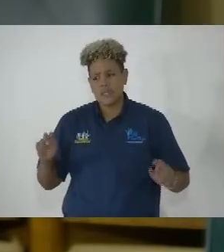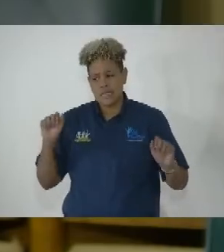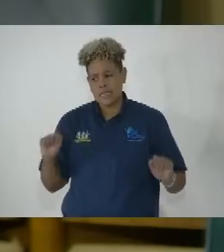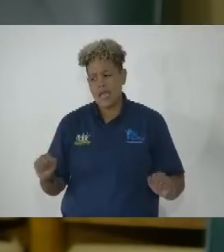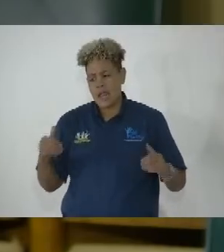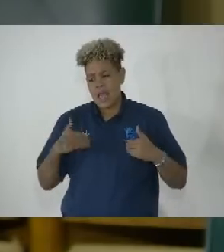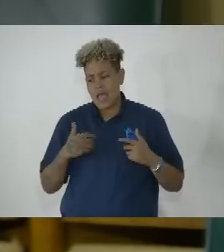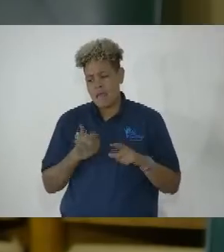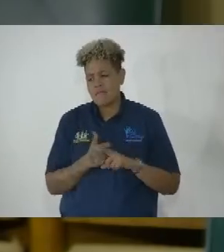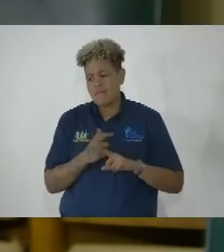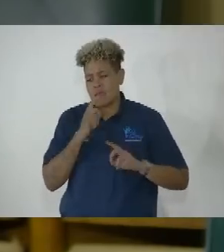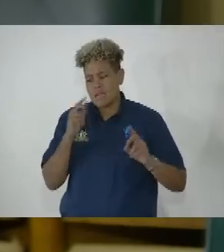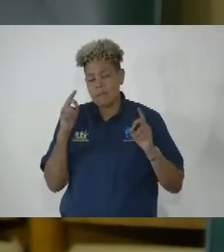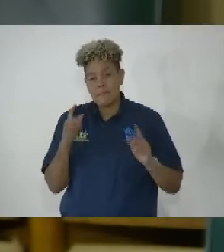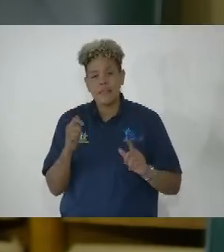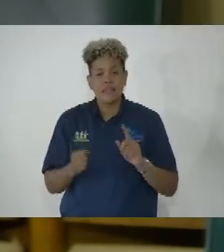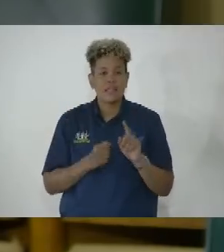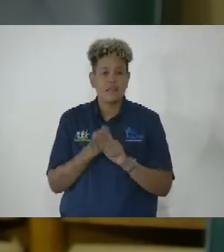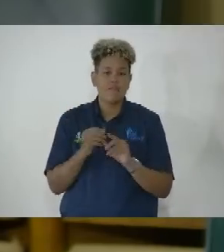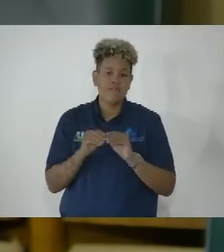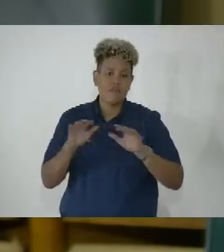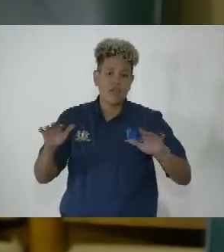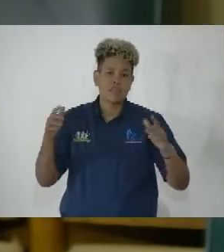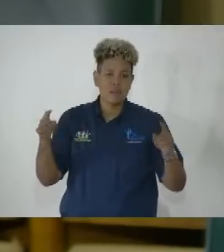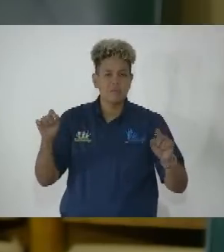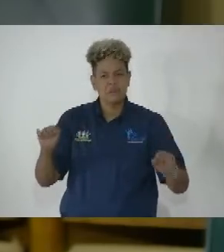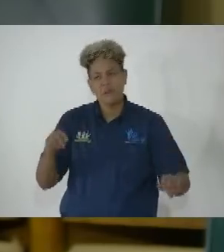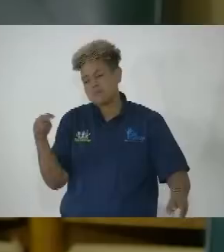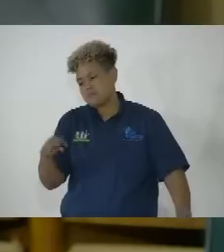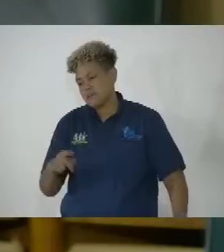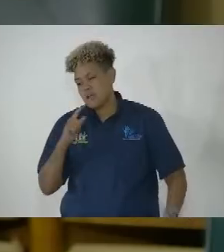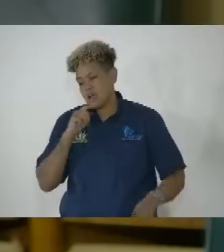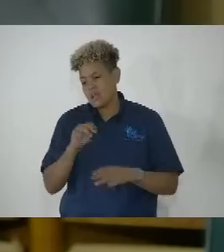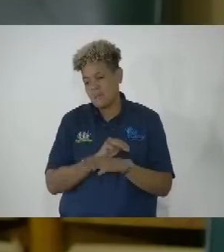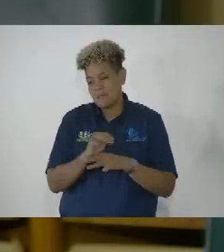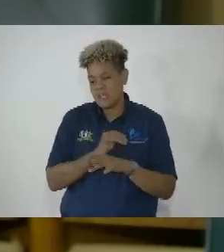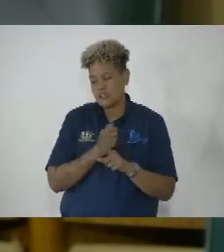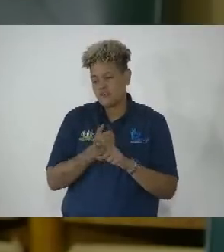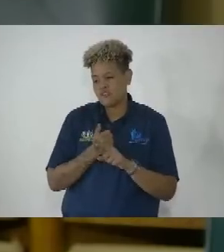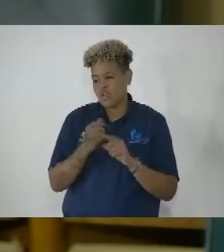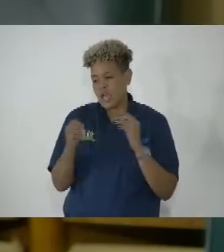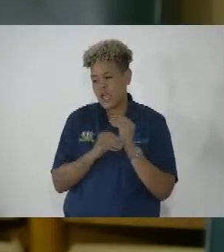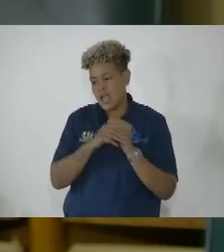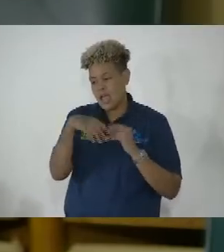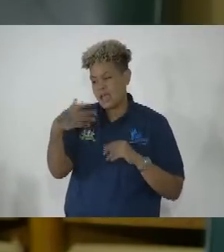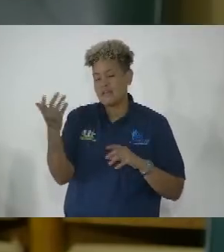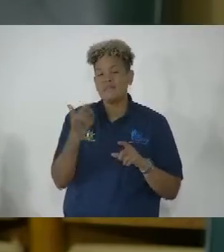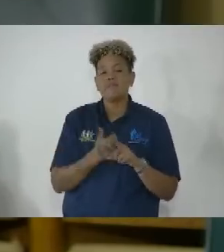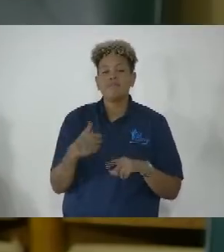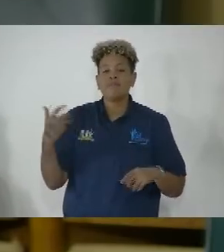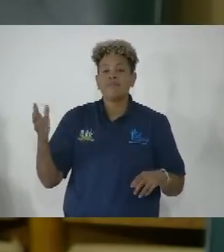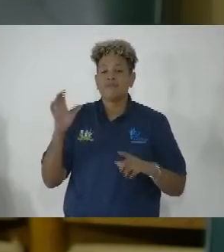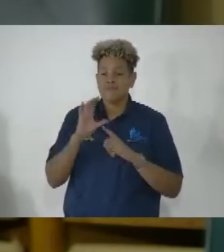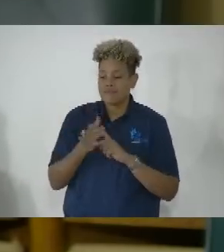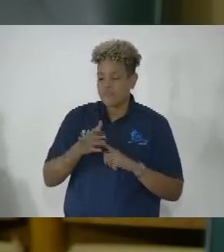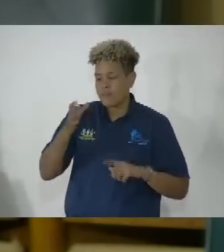have immediate effect. And the Ministry of